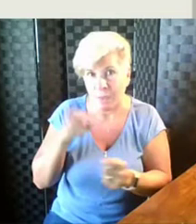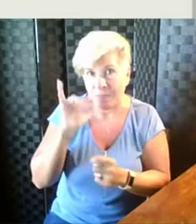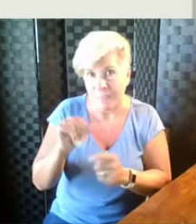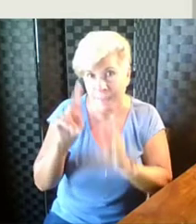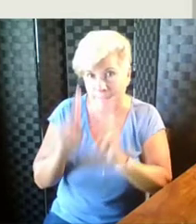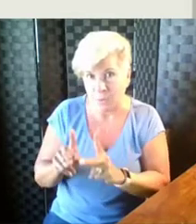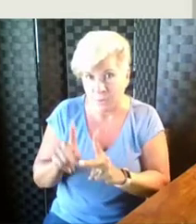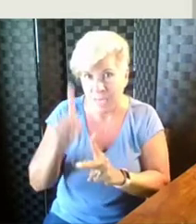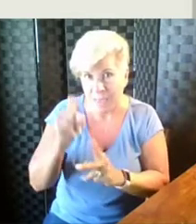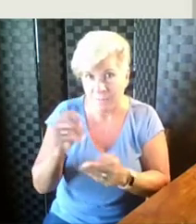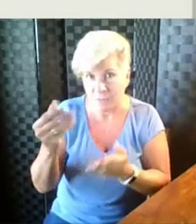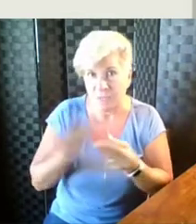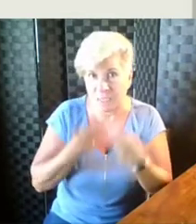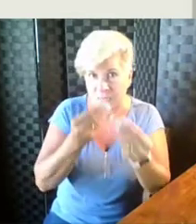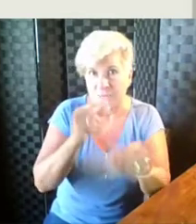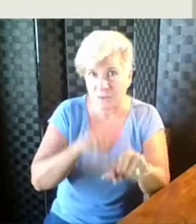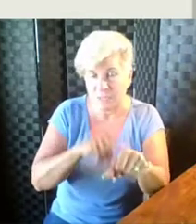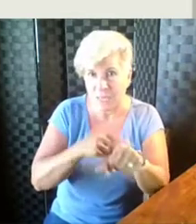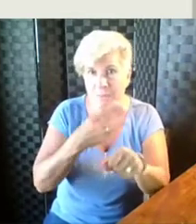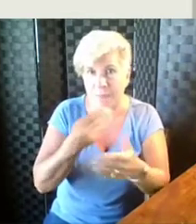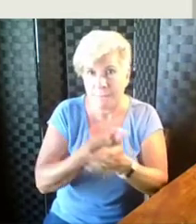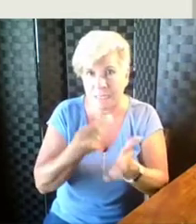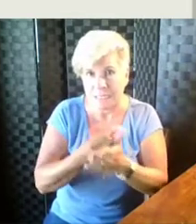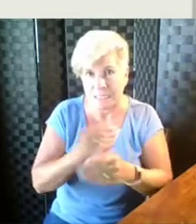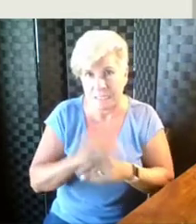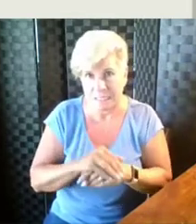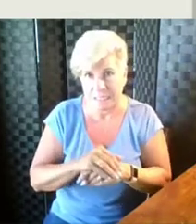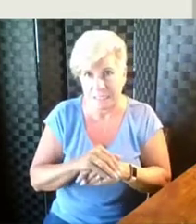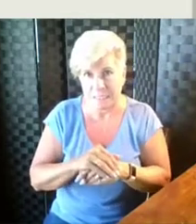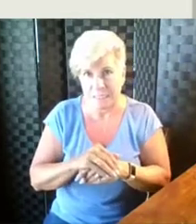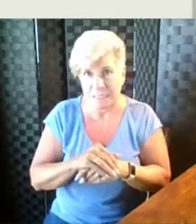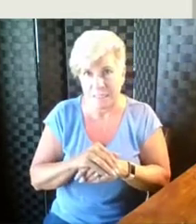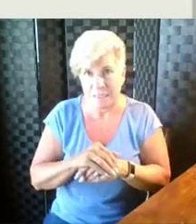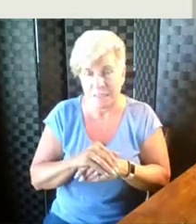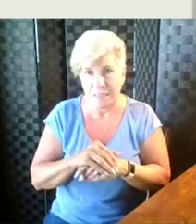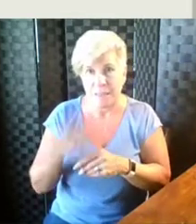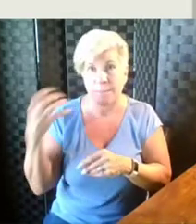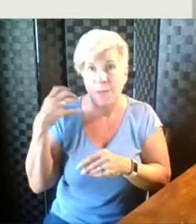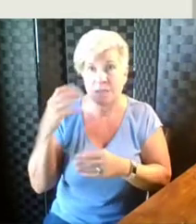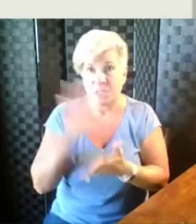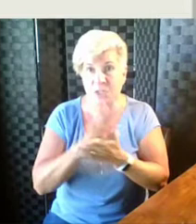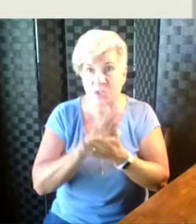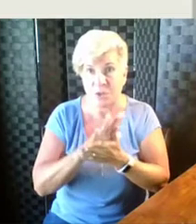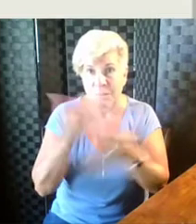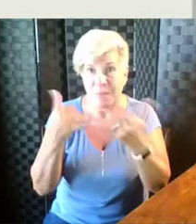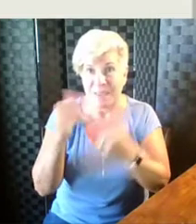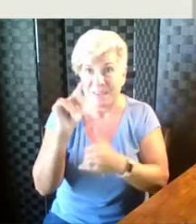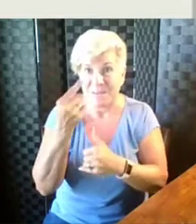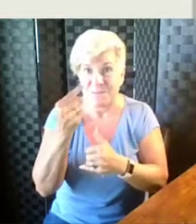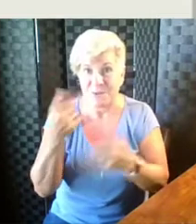That person must donate their time and money. The head of their school played in their first game on May